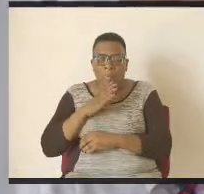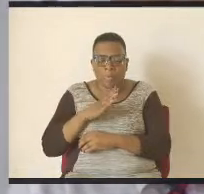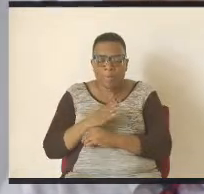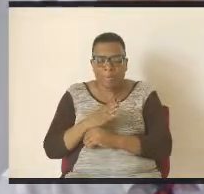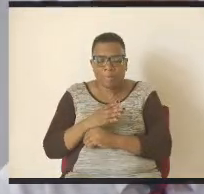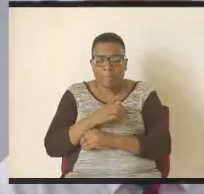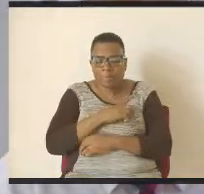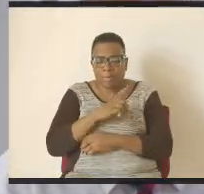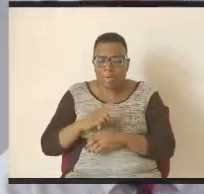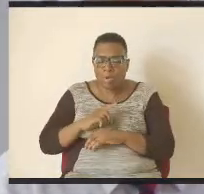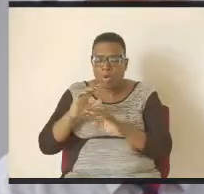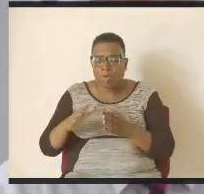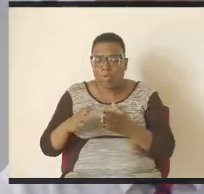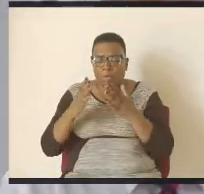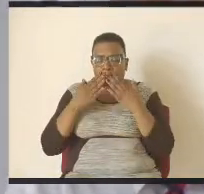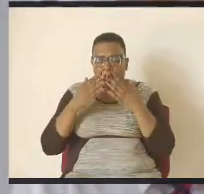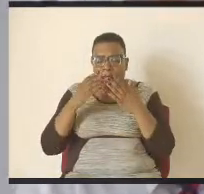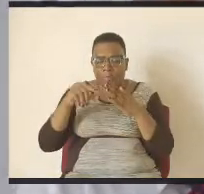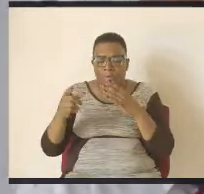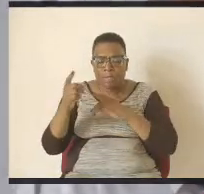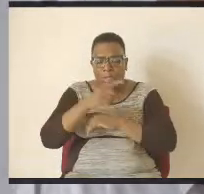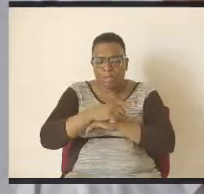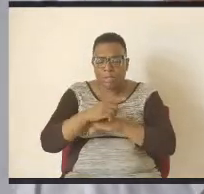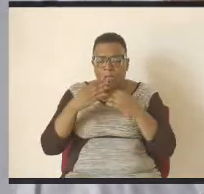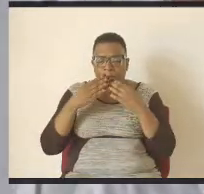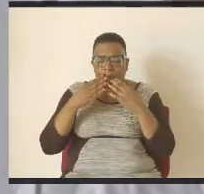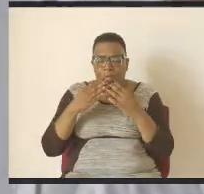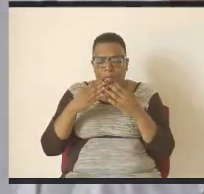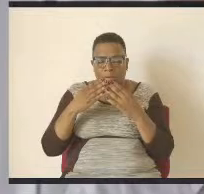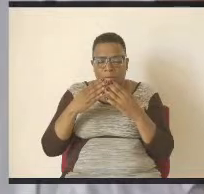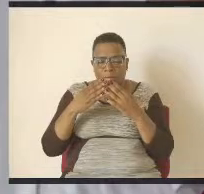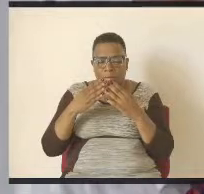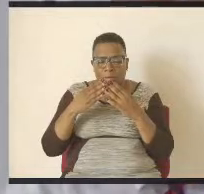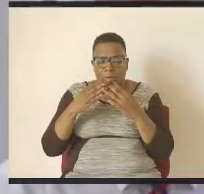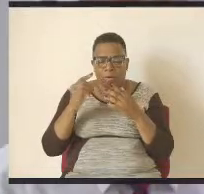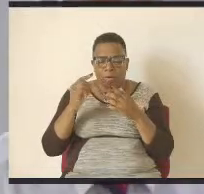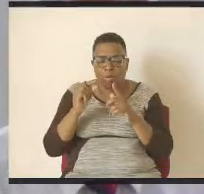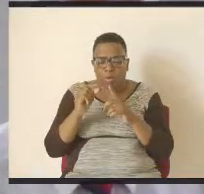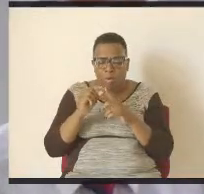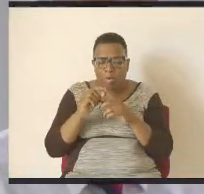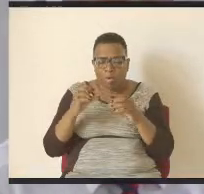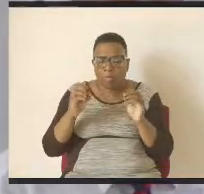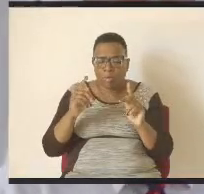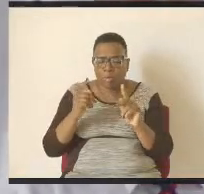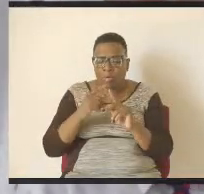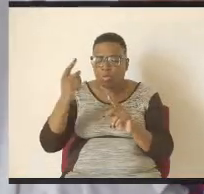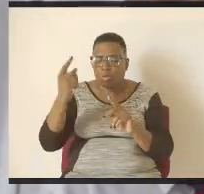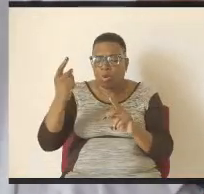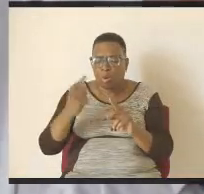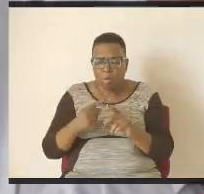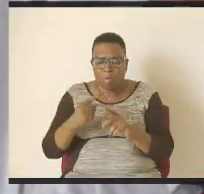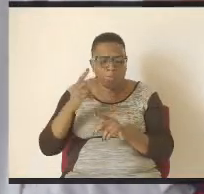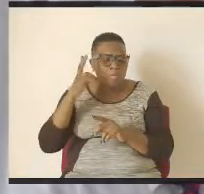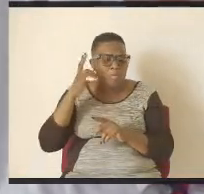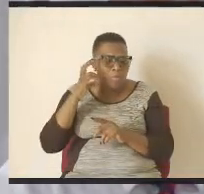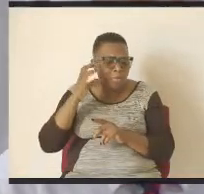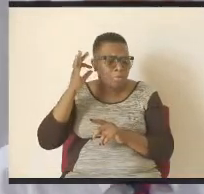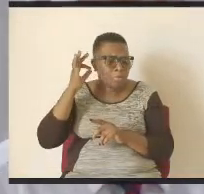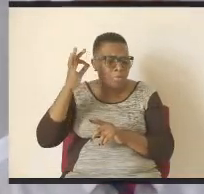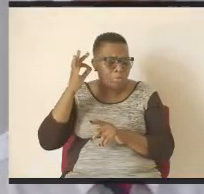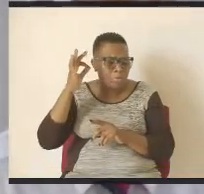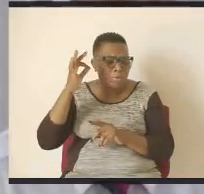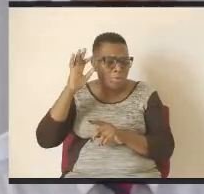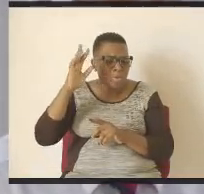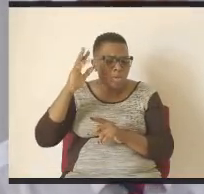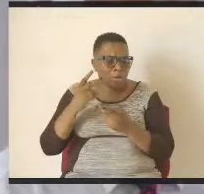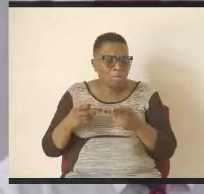Lord, we give you thanks for this day. We give you thanks for the world. We give you thanks for the privilege of coming under the preaching of the